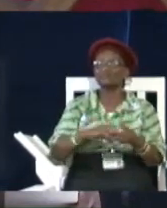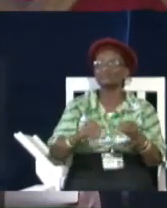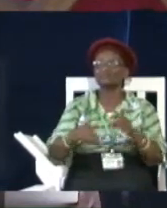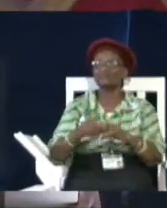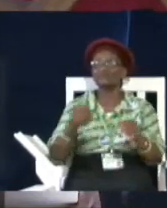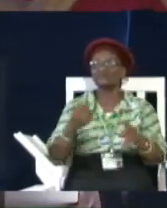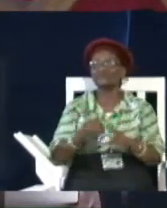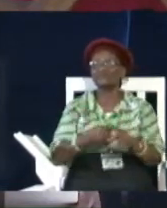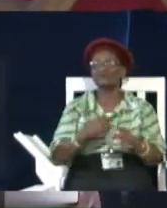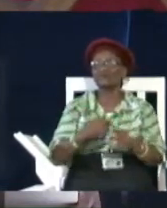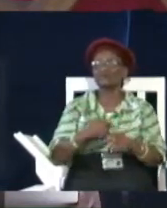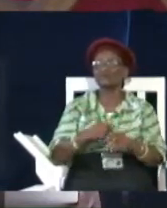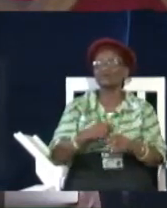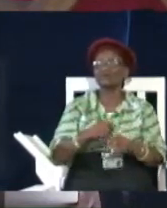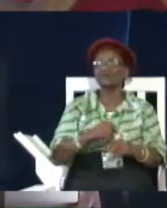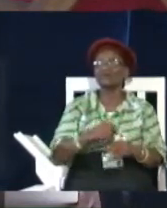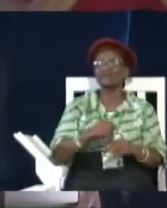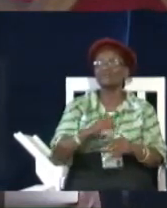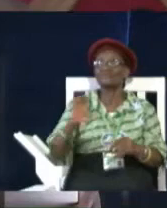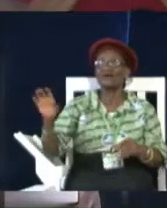2 Kings 2, 1 to